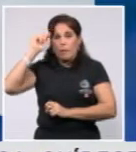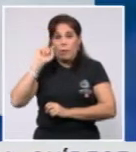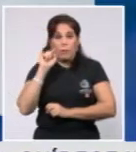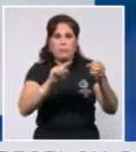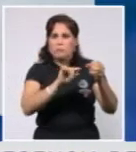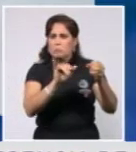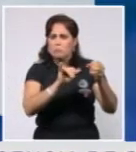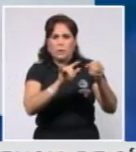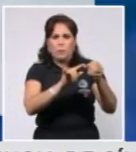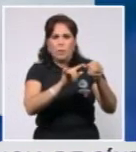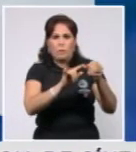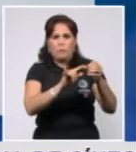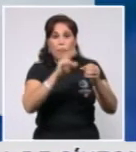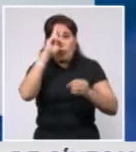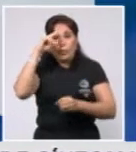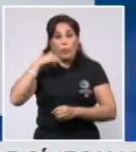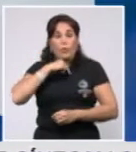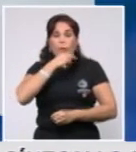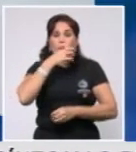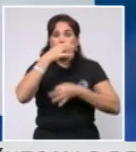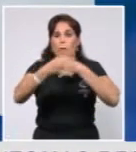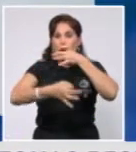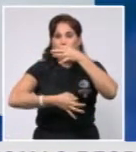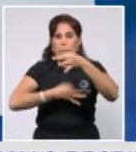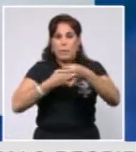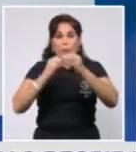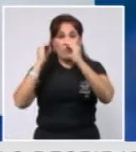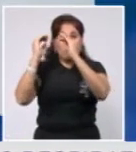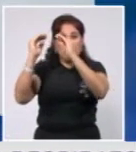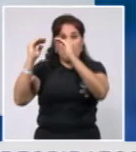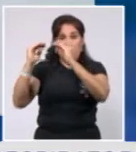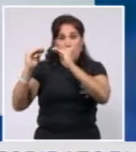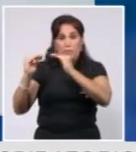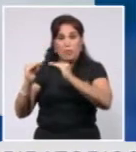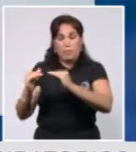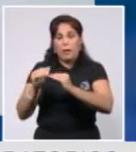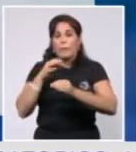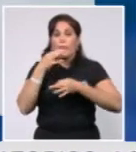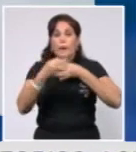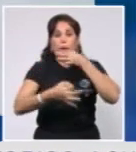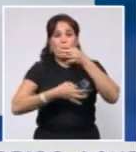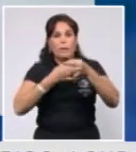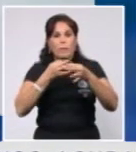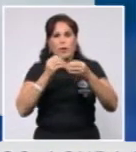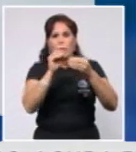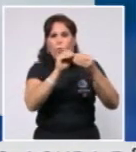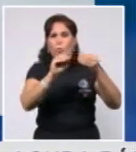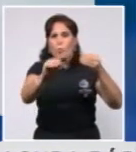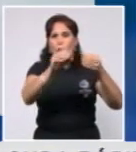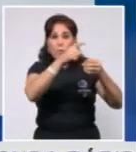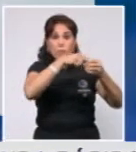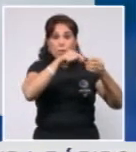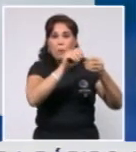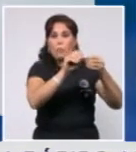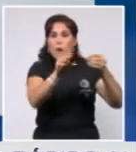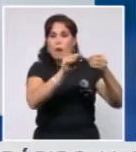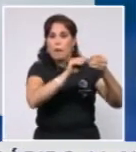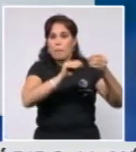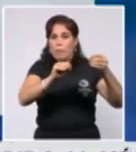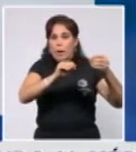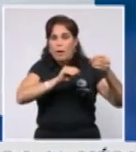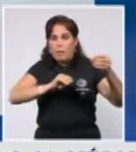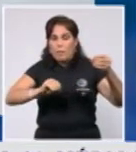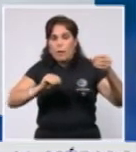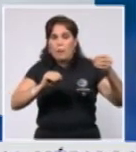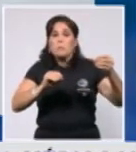Redondo. Finally, the 29 cases from Havana belong to the municipalities of 10 de